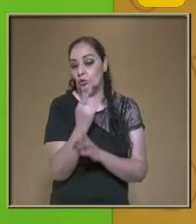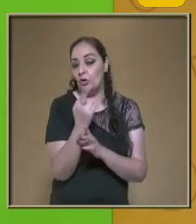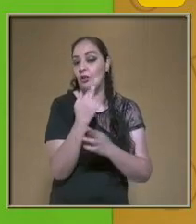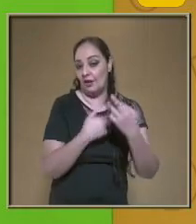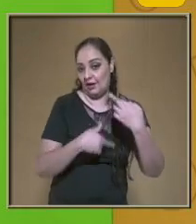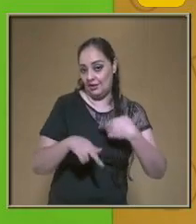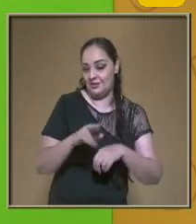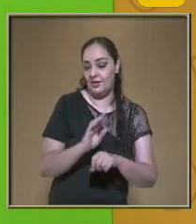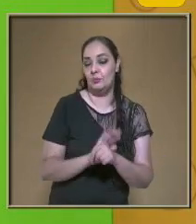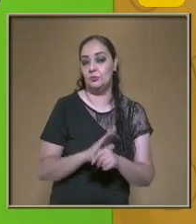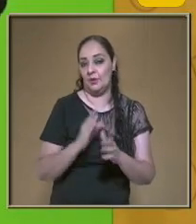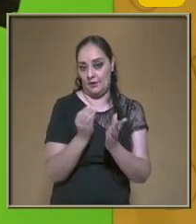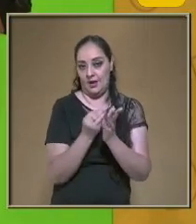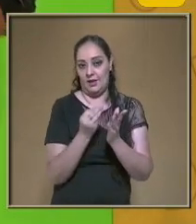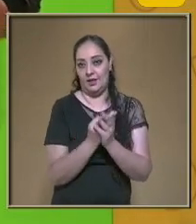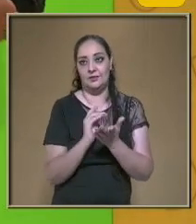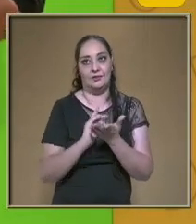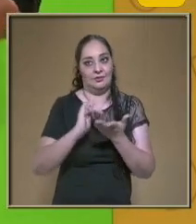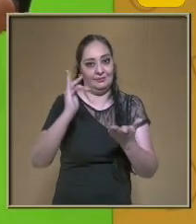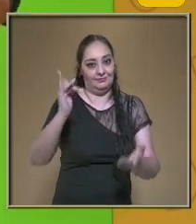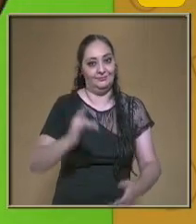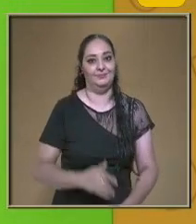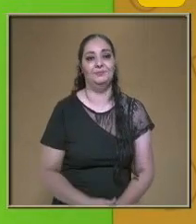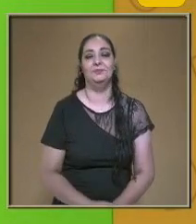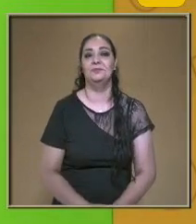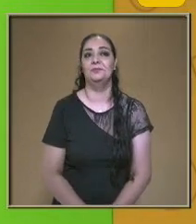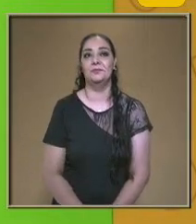be back. Okay? Thank you.